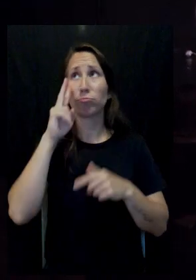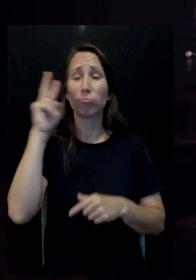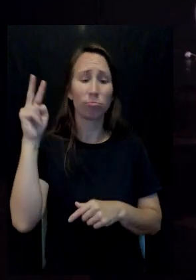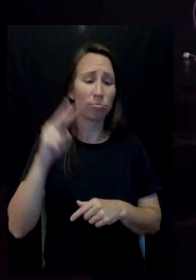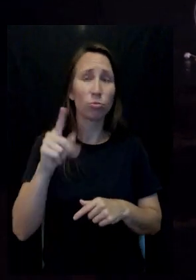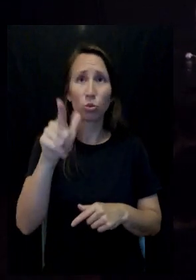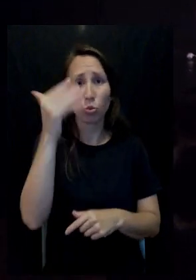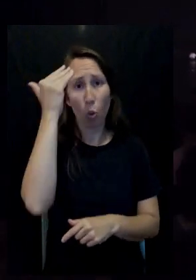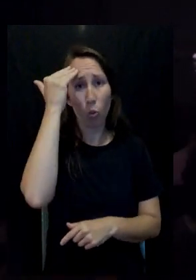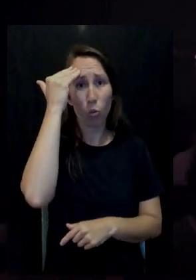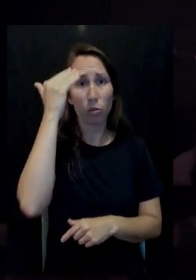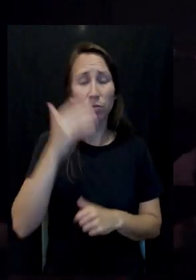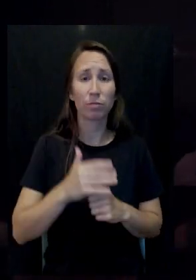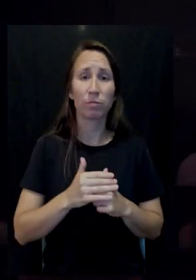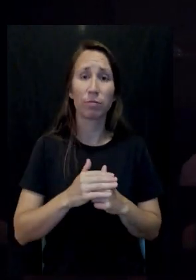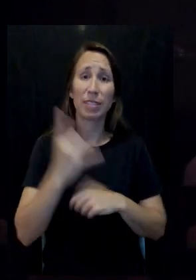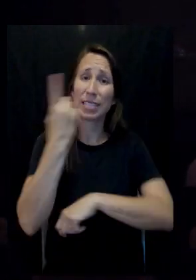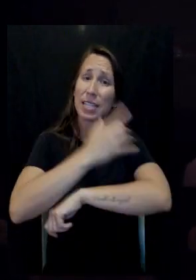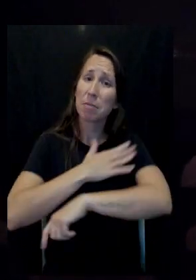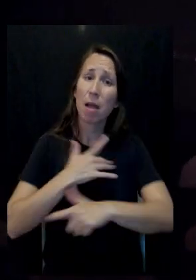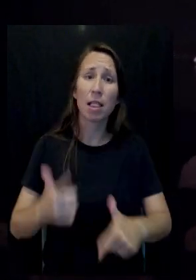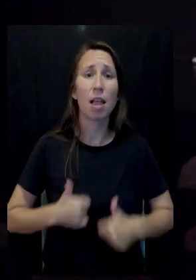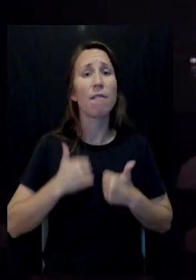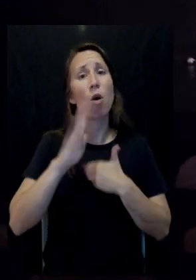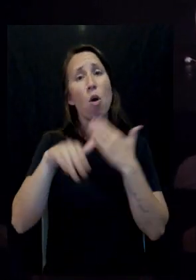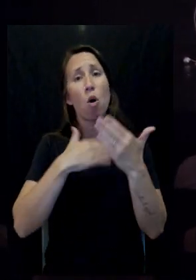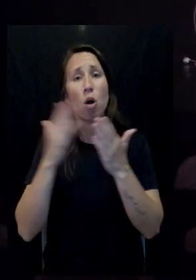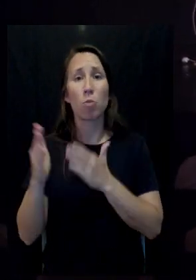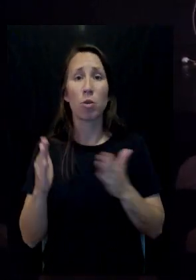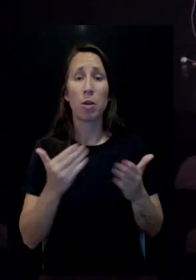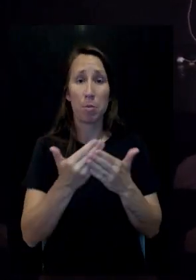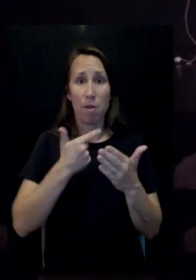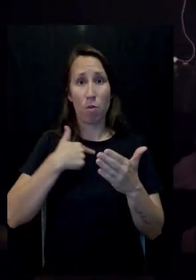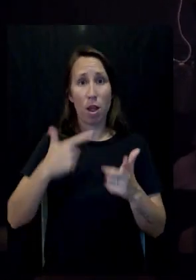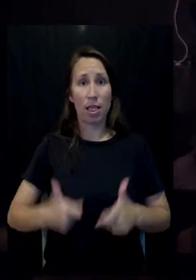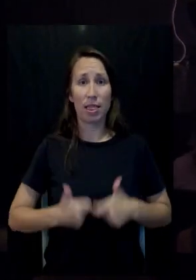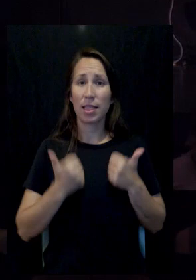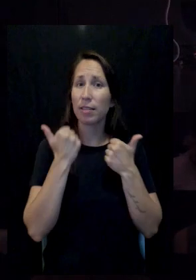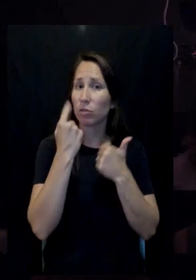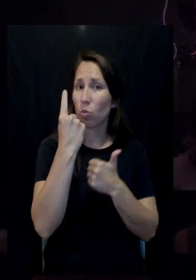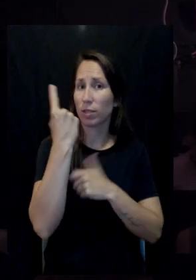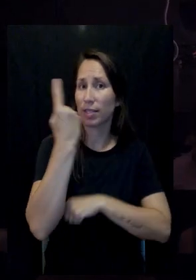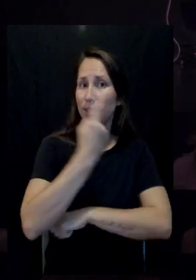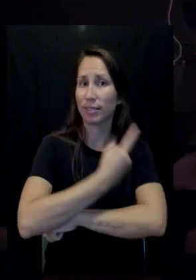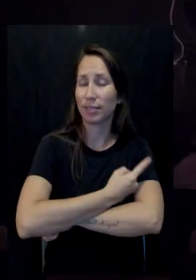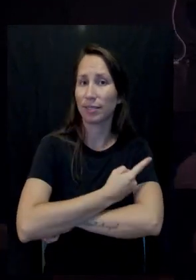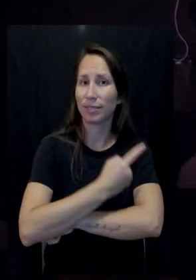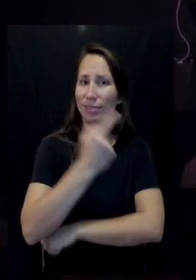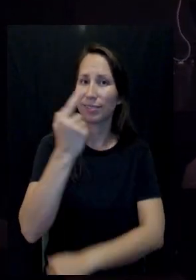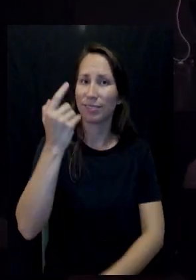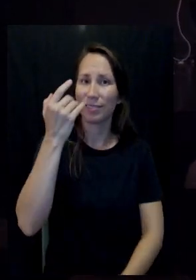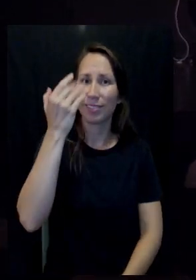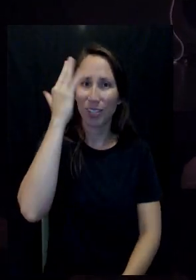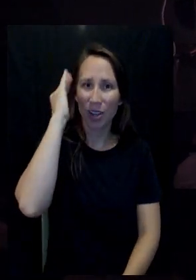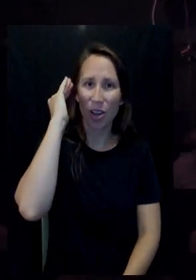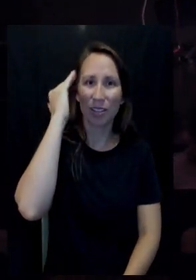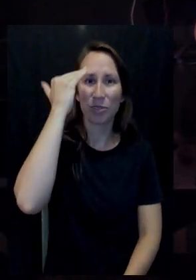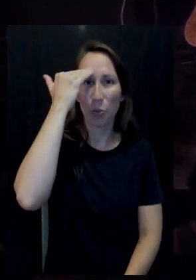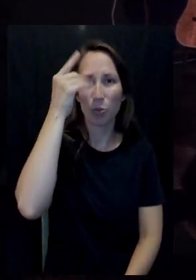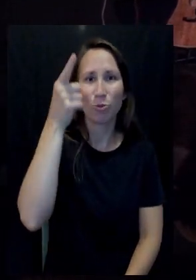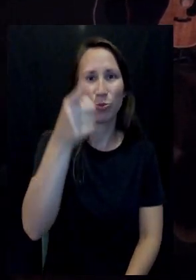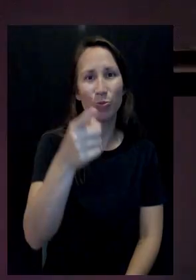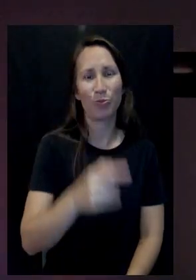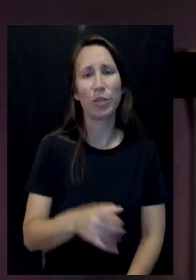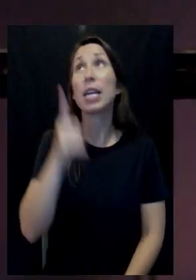were spread out before you. The days of my life all prepared before I lived one day. God knows